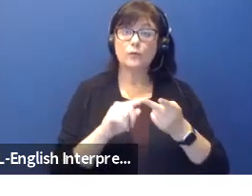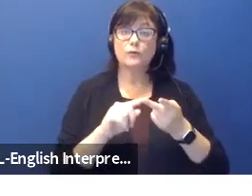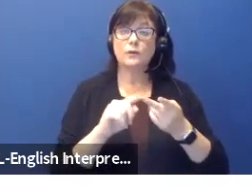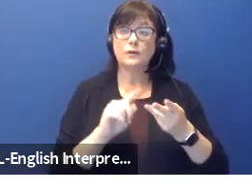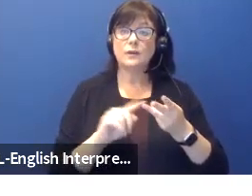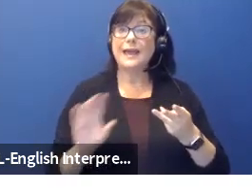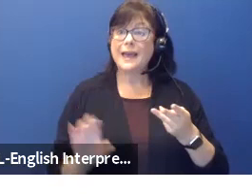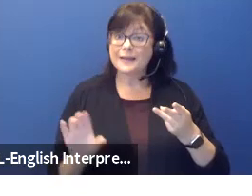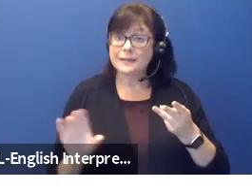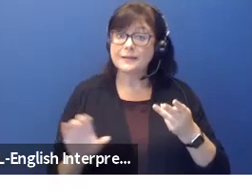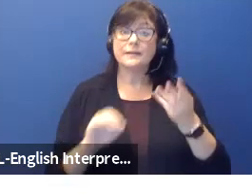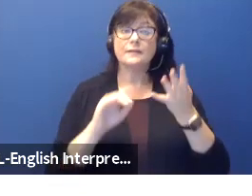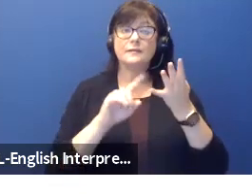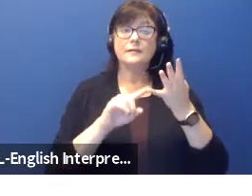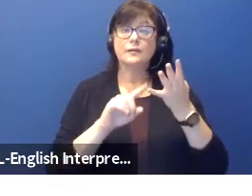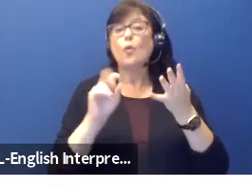reporting period. And it's produced weekly.